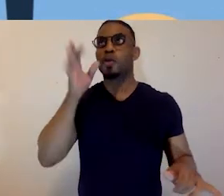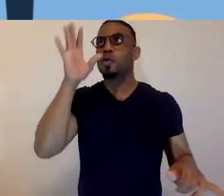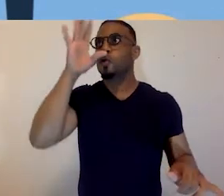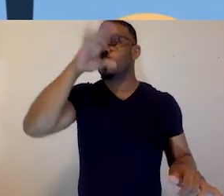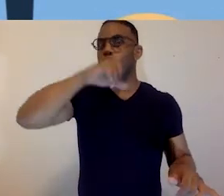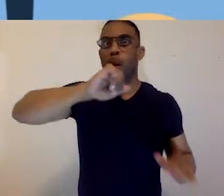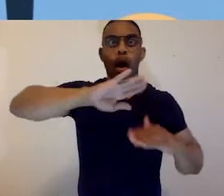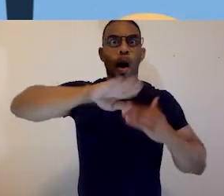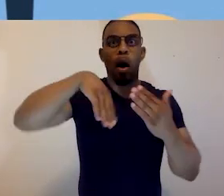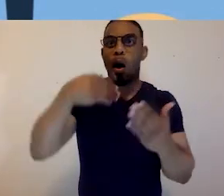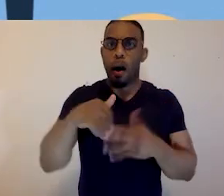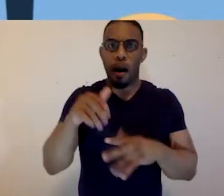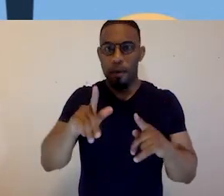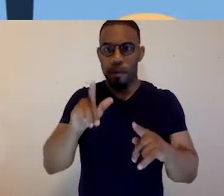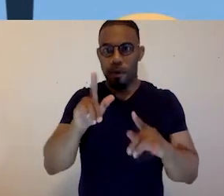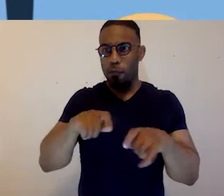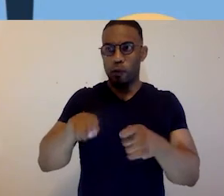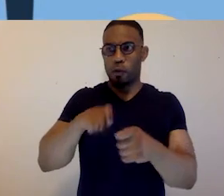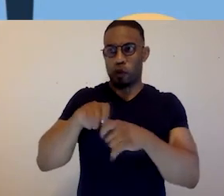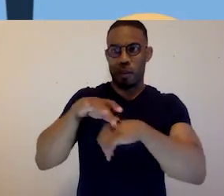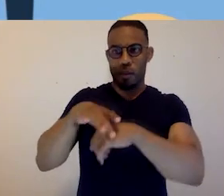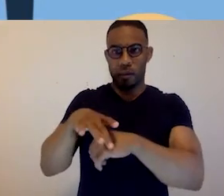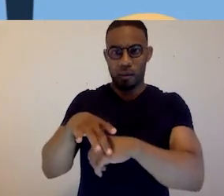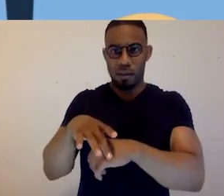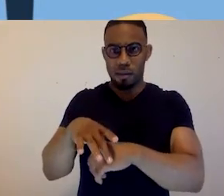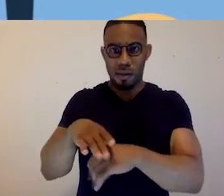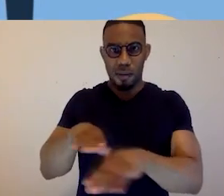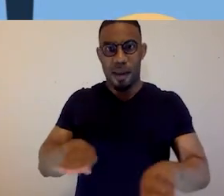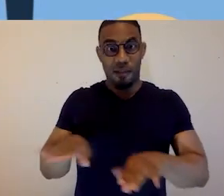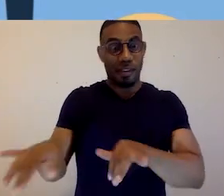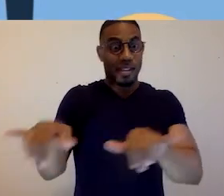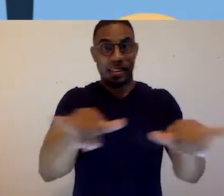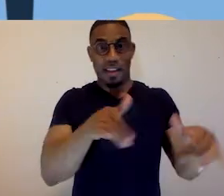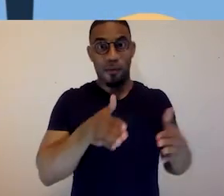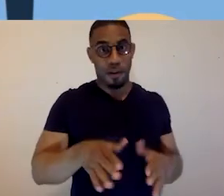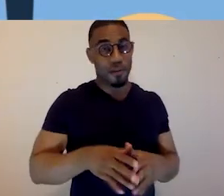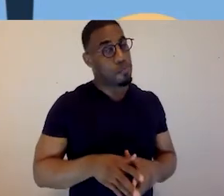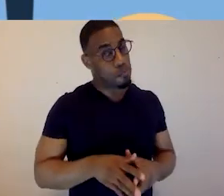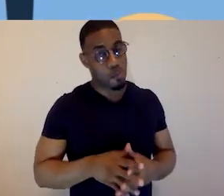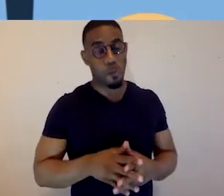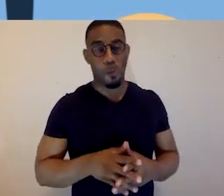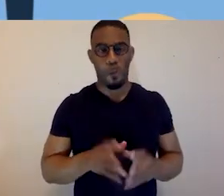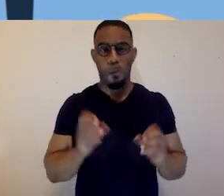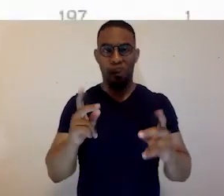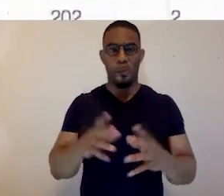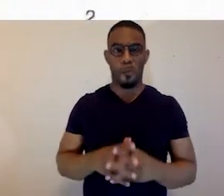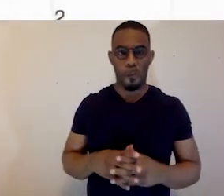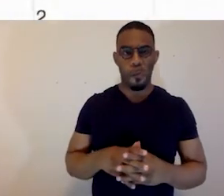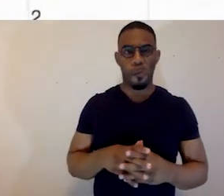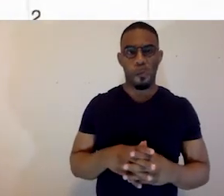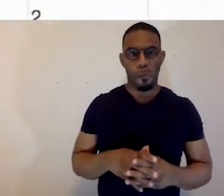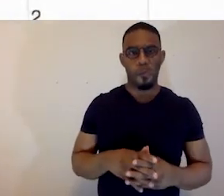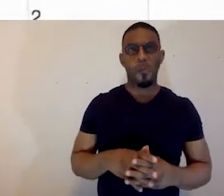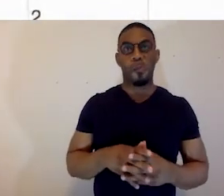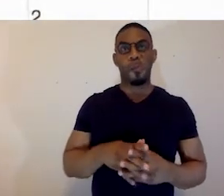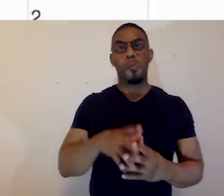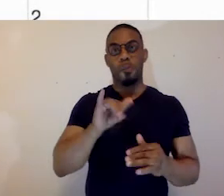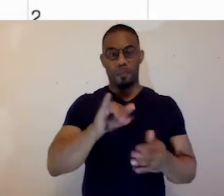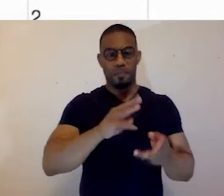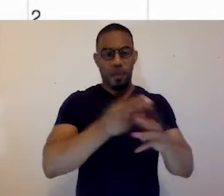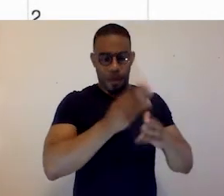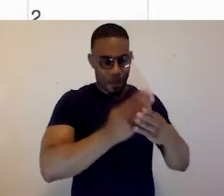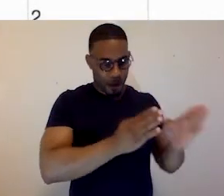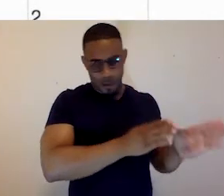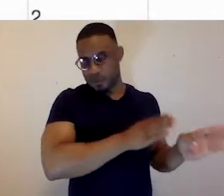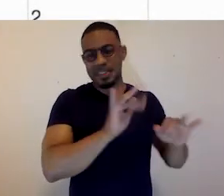that all people of a certain demographic behave the same way. Okay. So that's the math part.